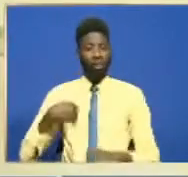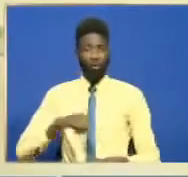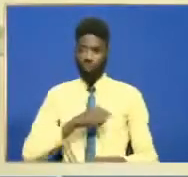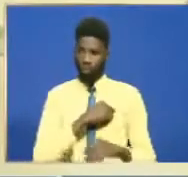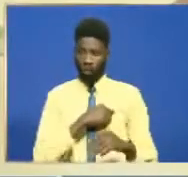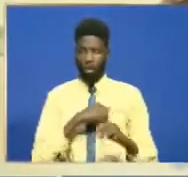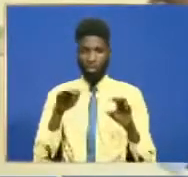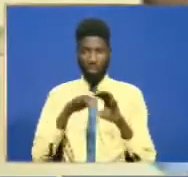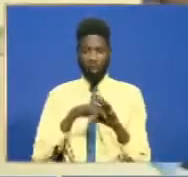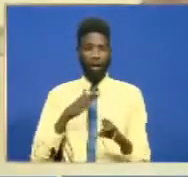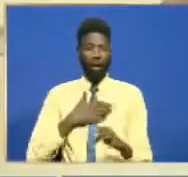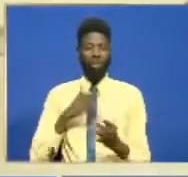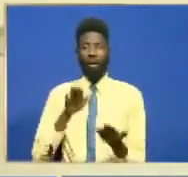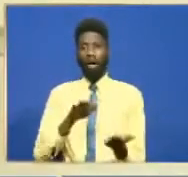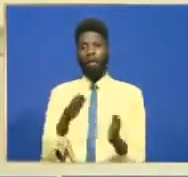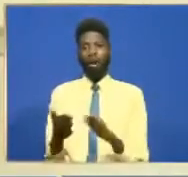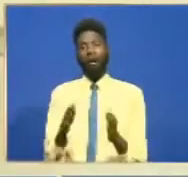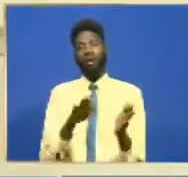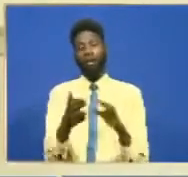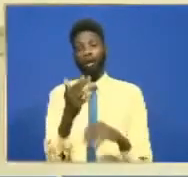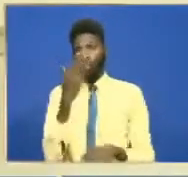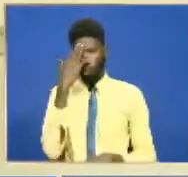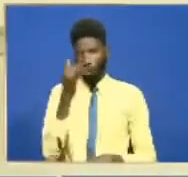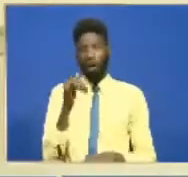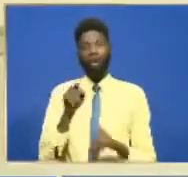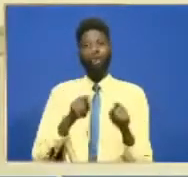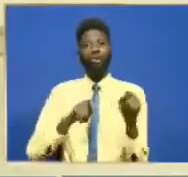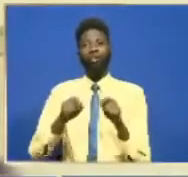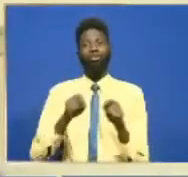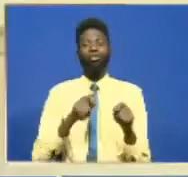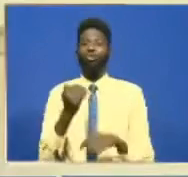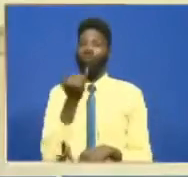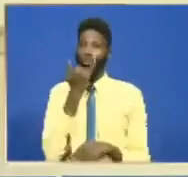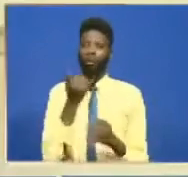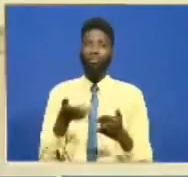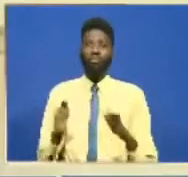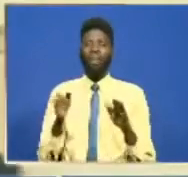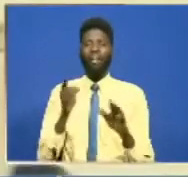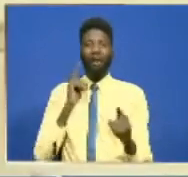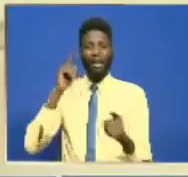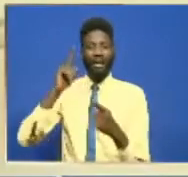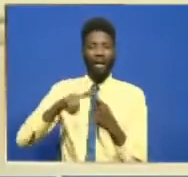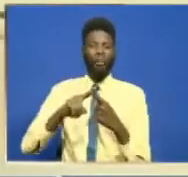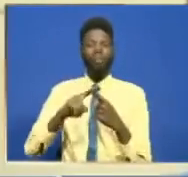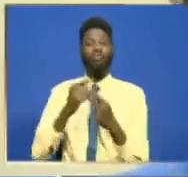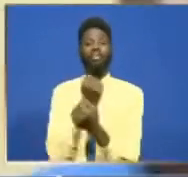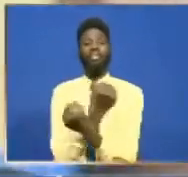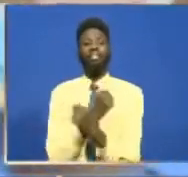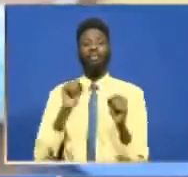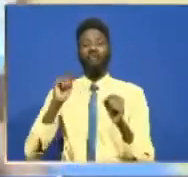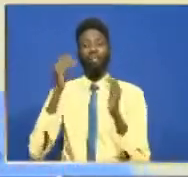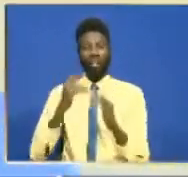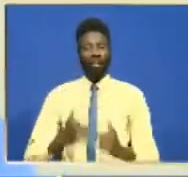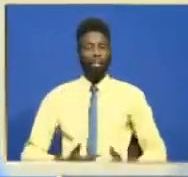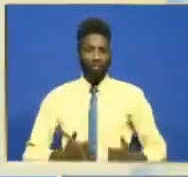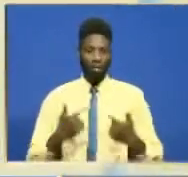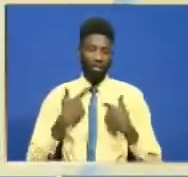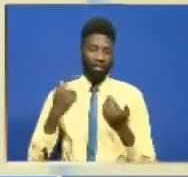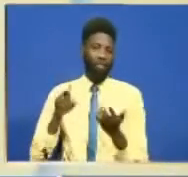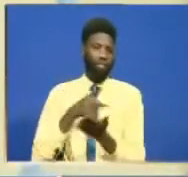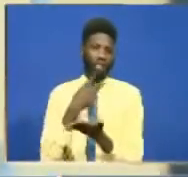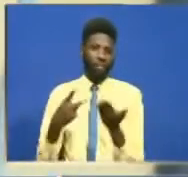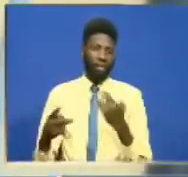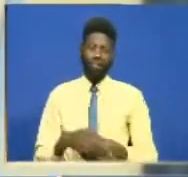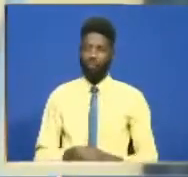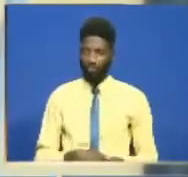of mismanagement and disjointed and coordinated effort to safeguard the life of Kenyans. Thank you so much. Thank you so much. Okay. Well,